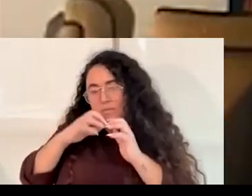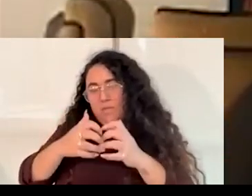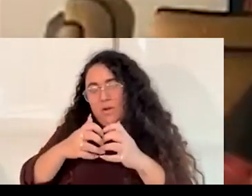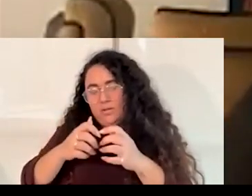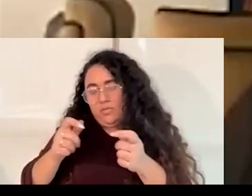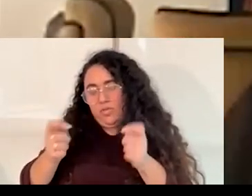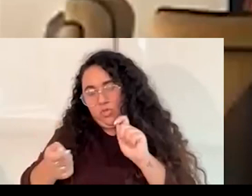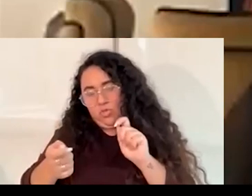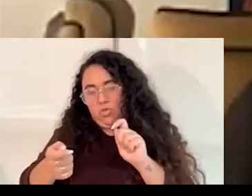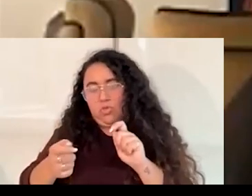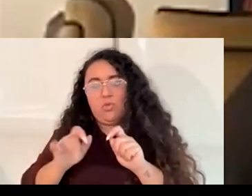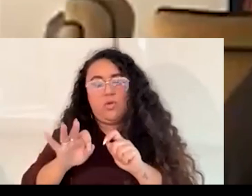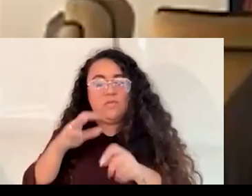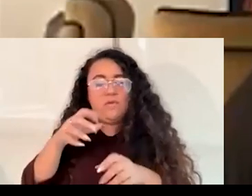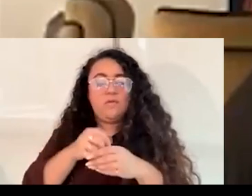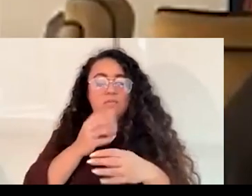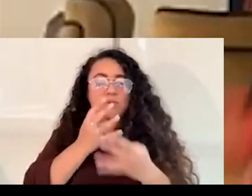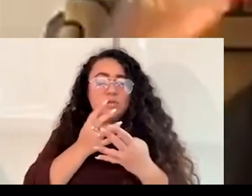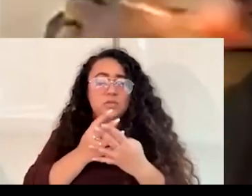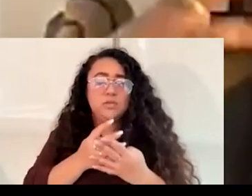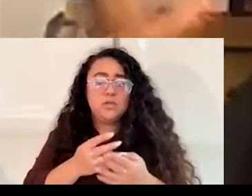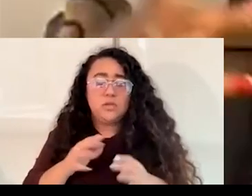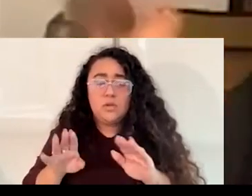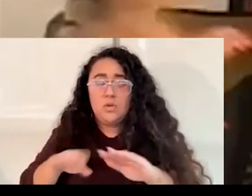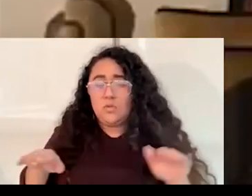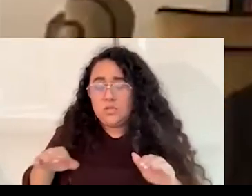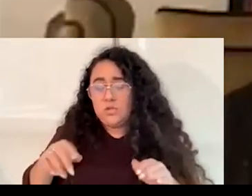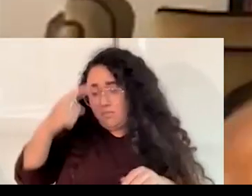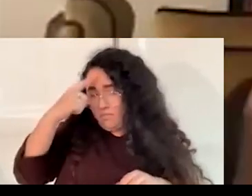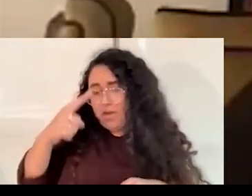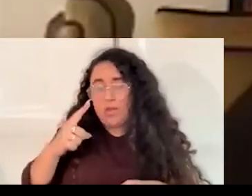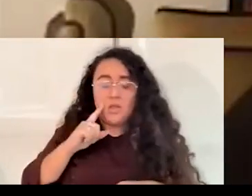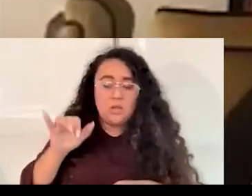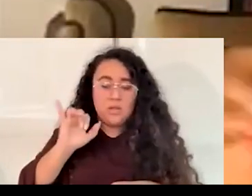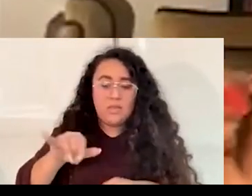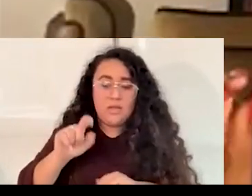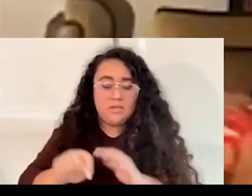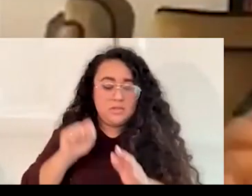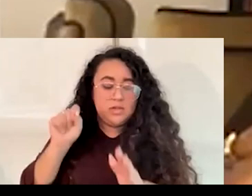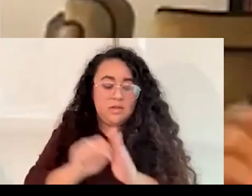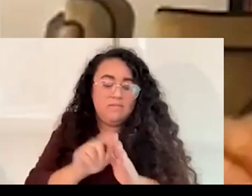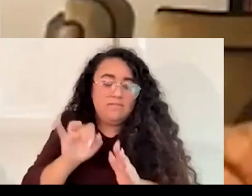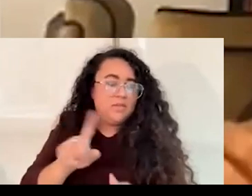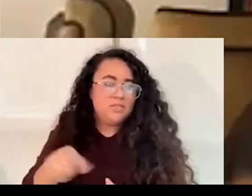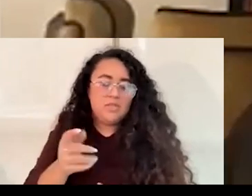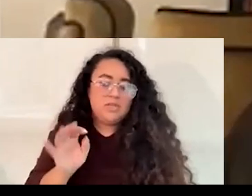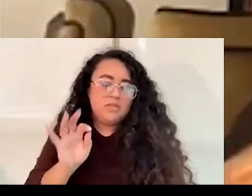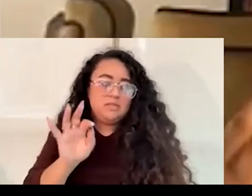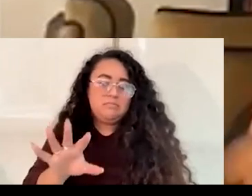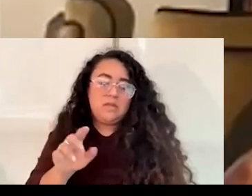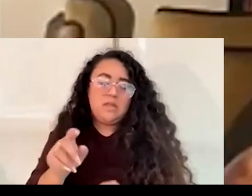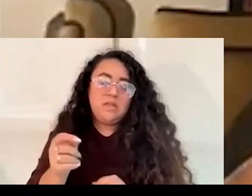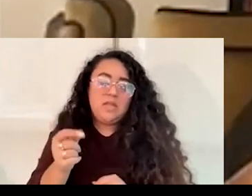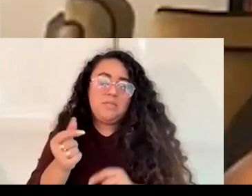know, like what a child's mind is like at that time. And so that's just a little bit of some of the things that we do and